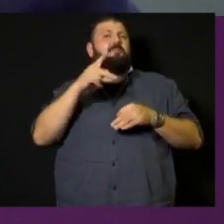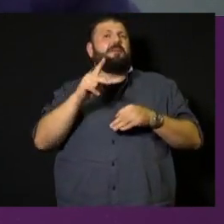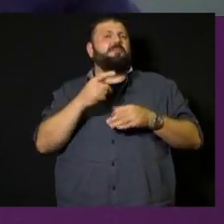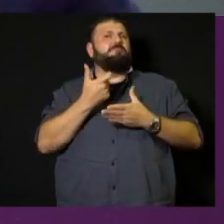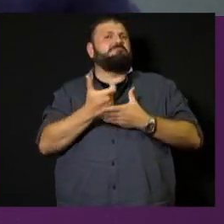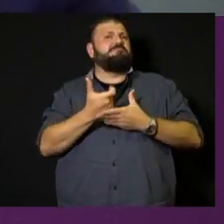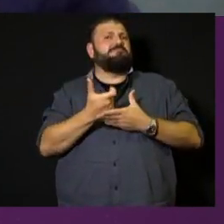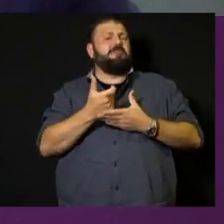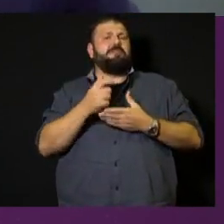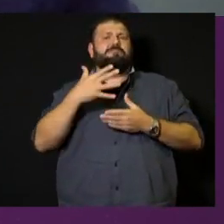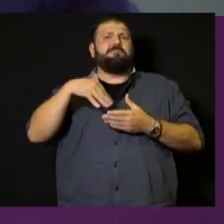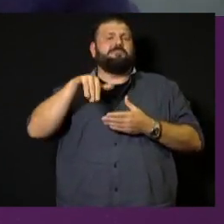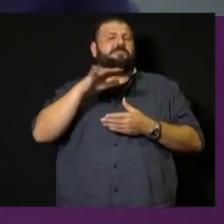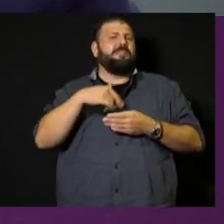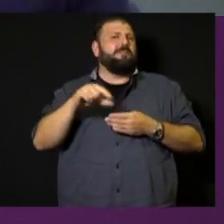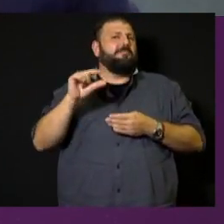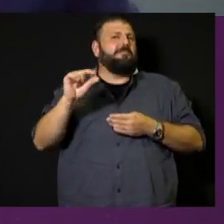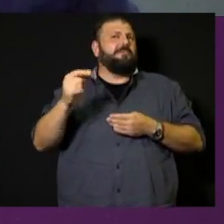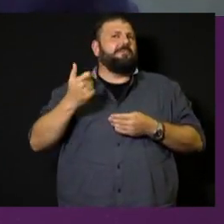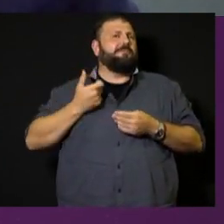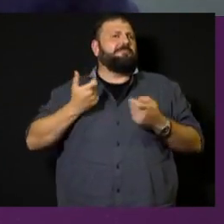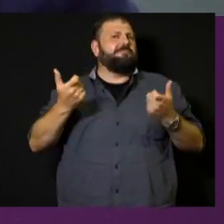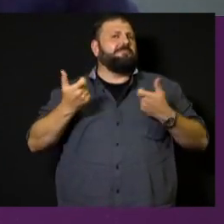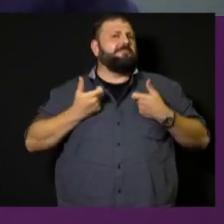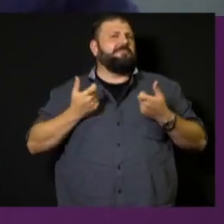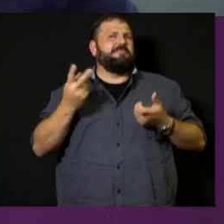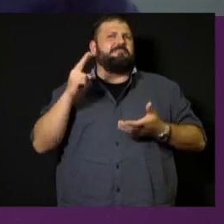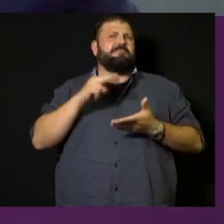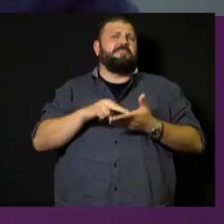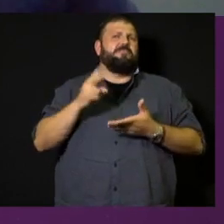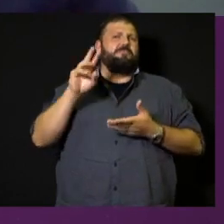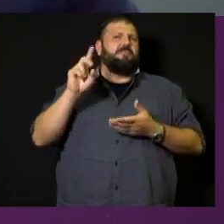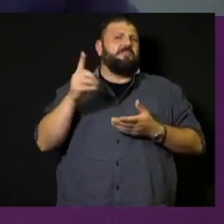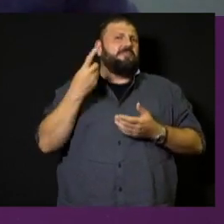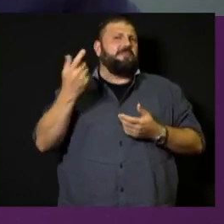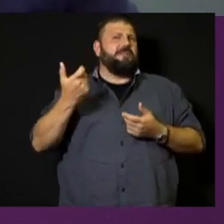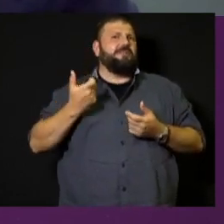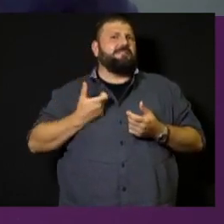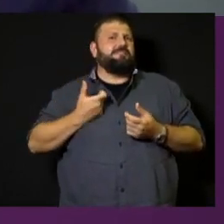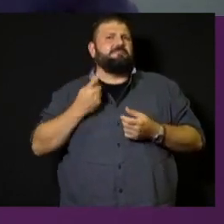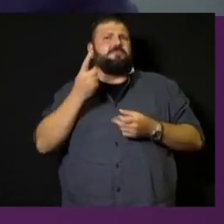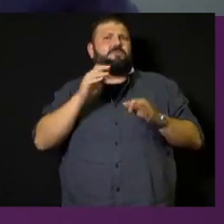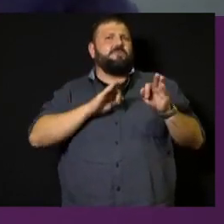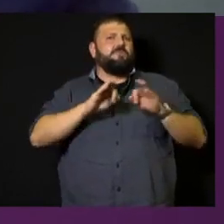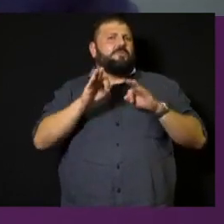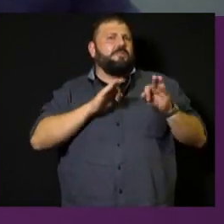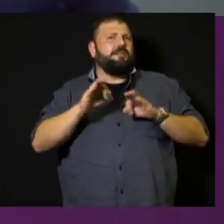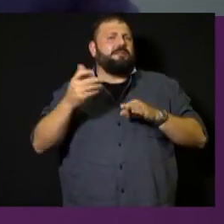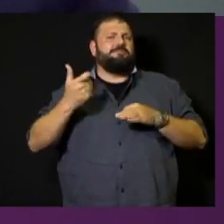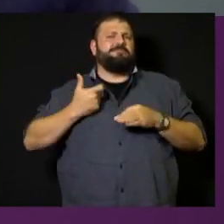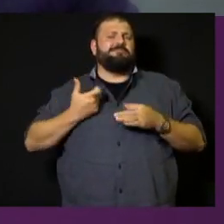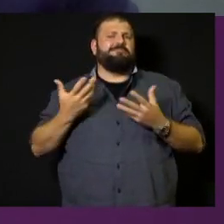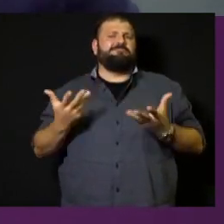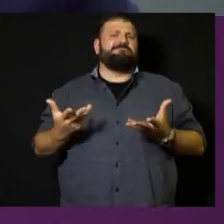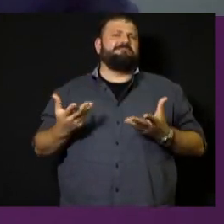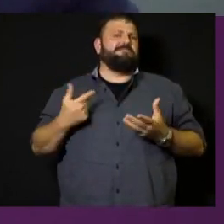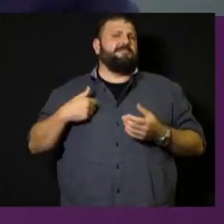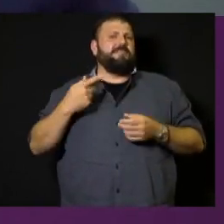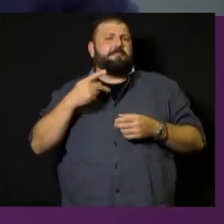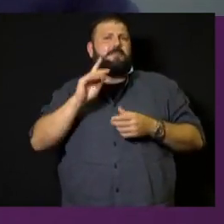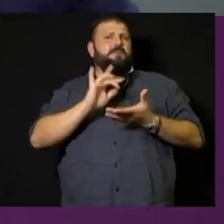yes, there's jobs, but with not the income that I wanted, because I was just